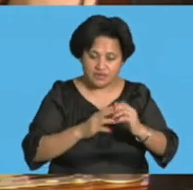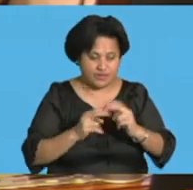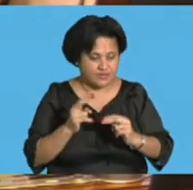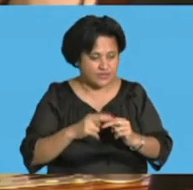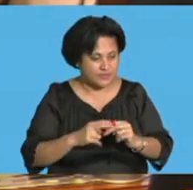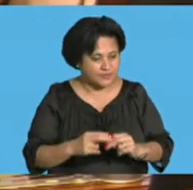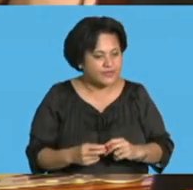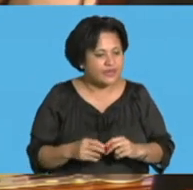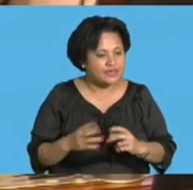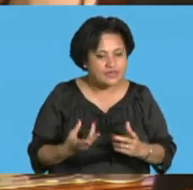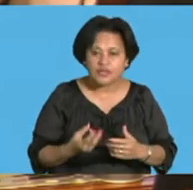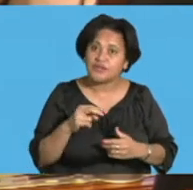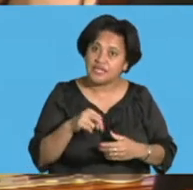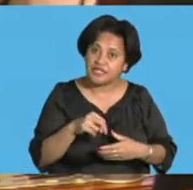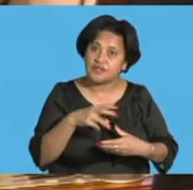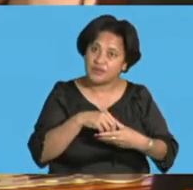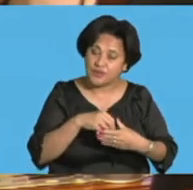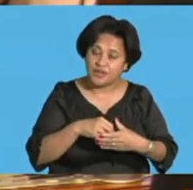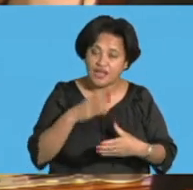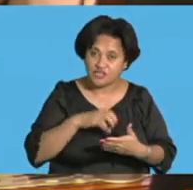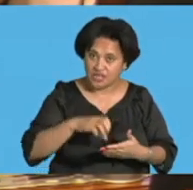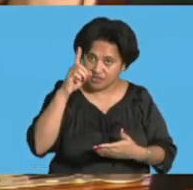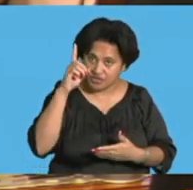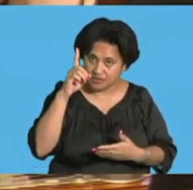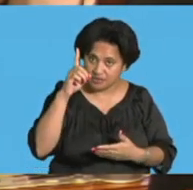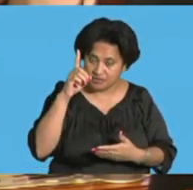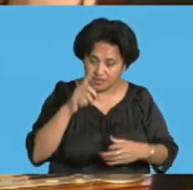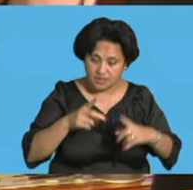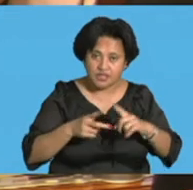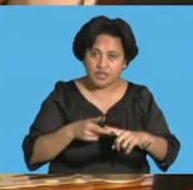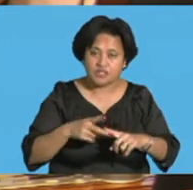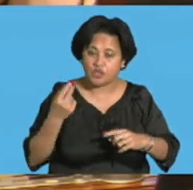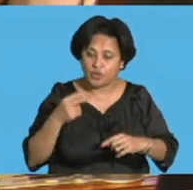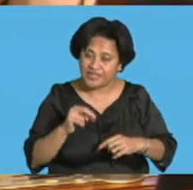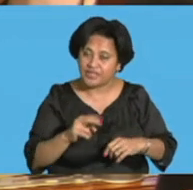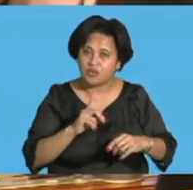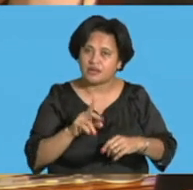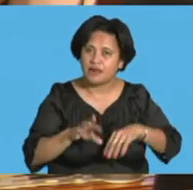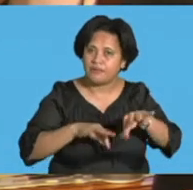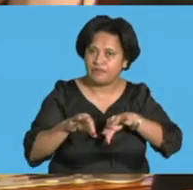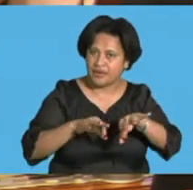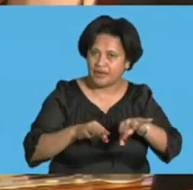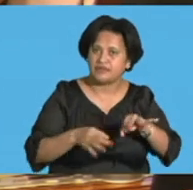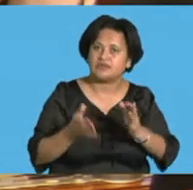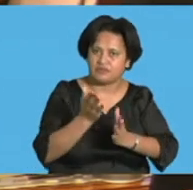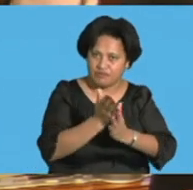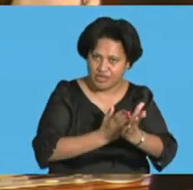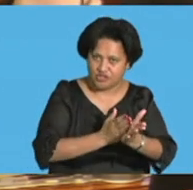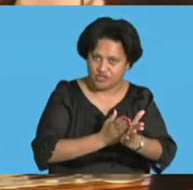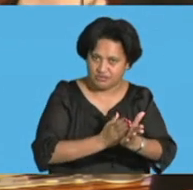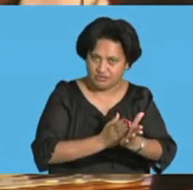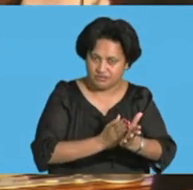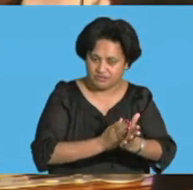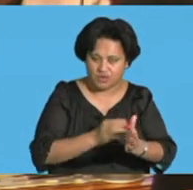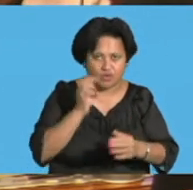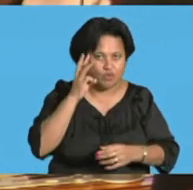need to include education and health facilities. With this forward planning, we will be able to plan and budget better. Mr. Speaker, say in the